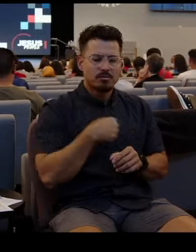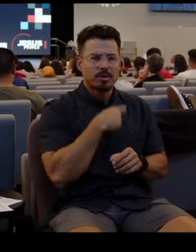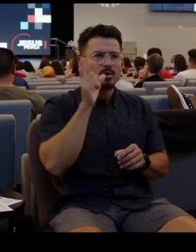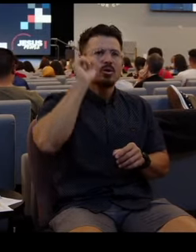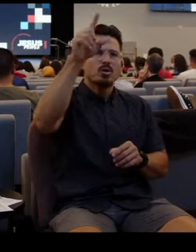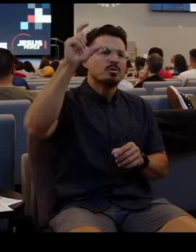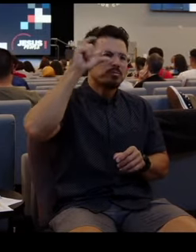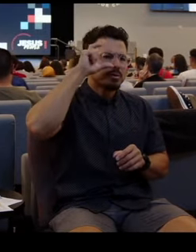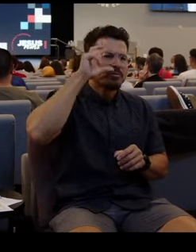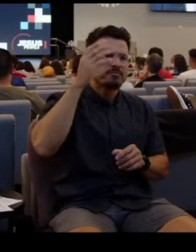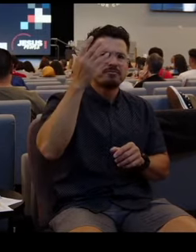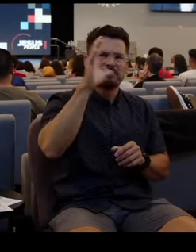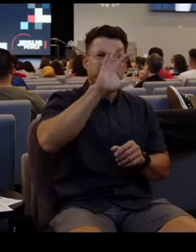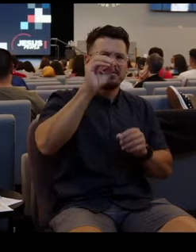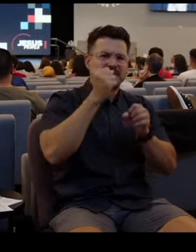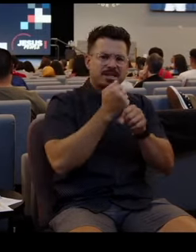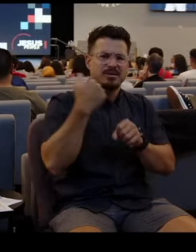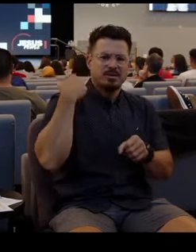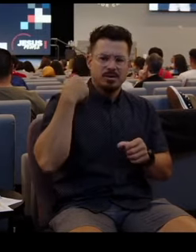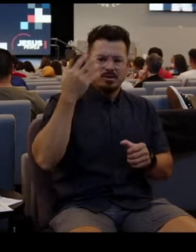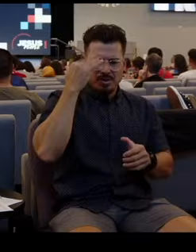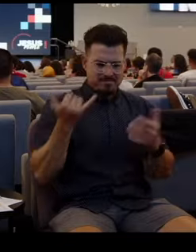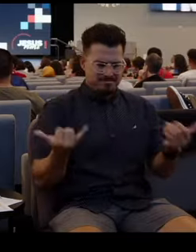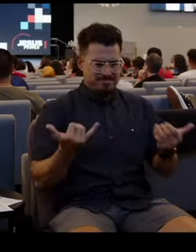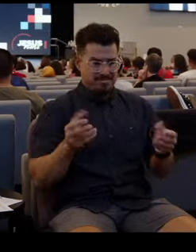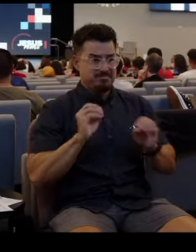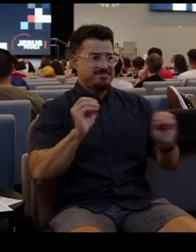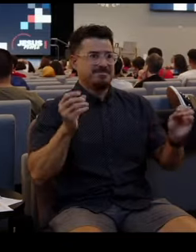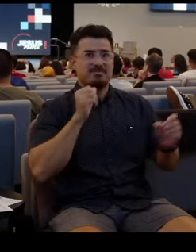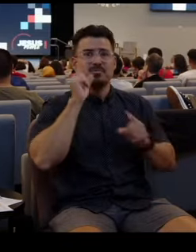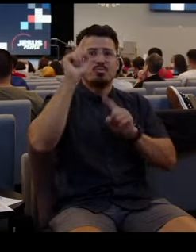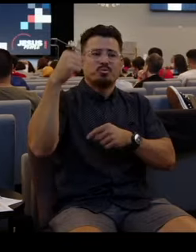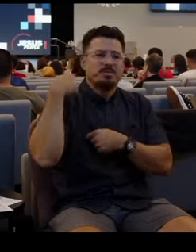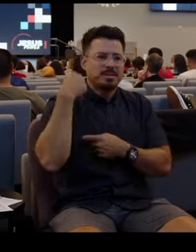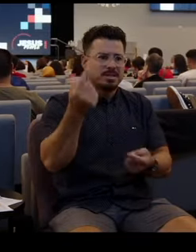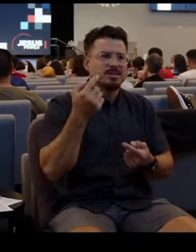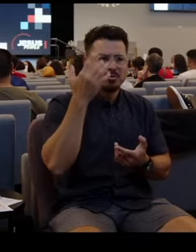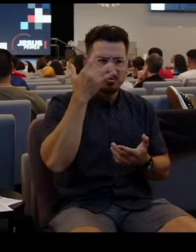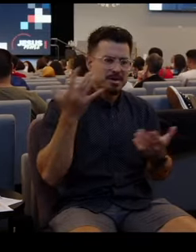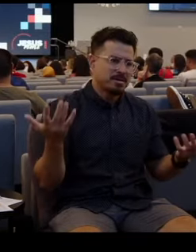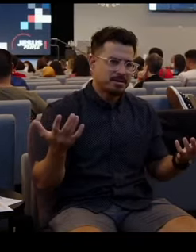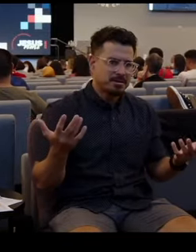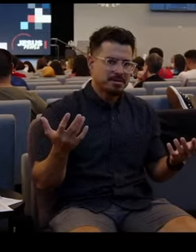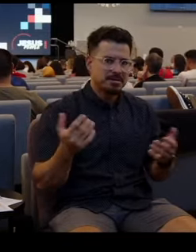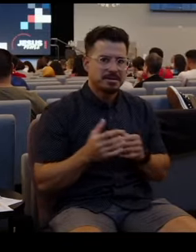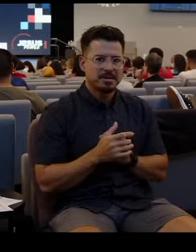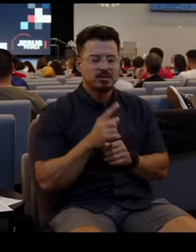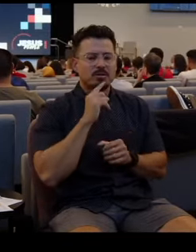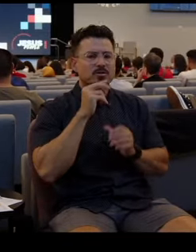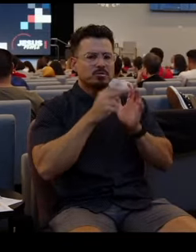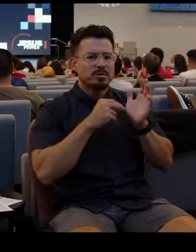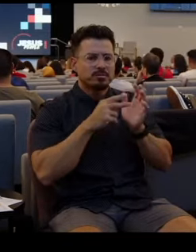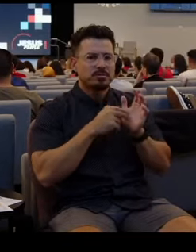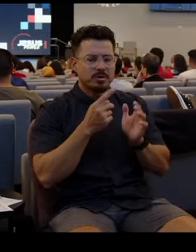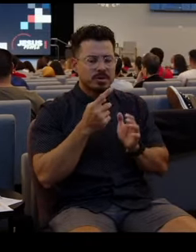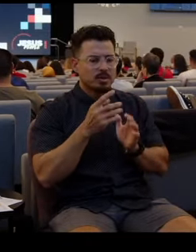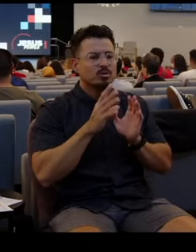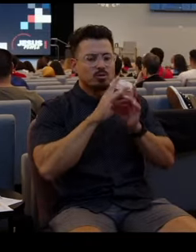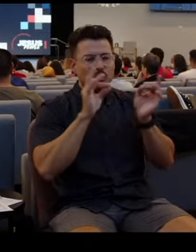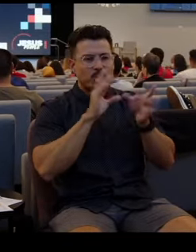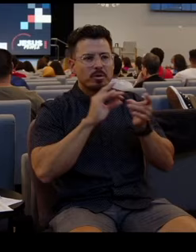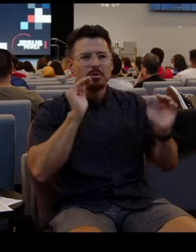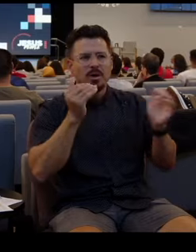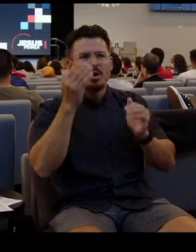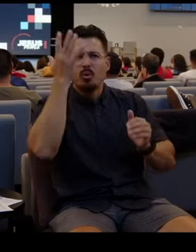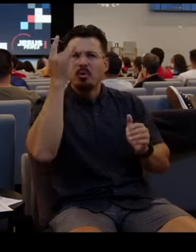the moon 50 years ago, how come we haven't done anything since? You know, and so this is a plausible, well, I'm saying that I'm not getting